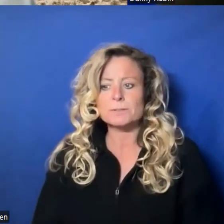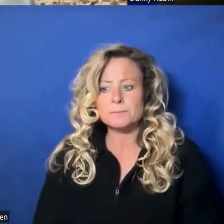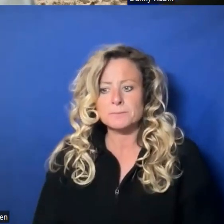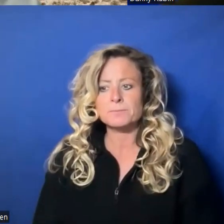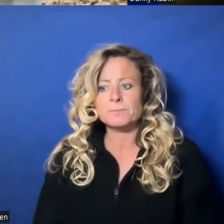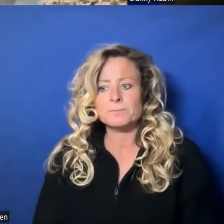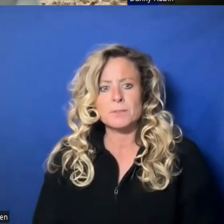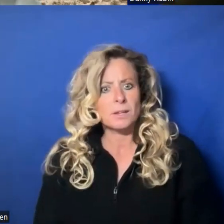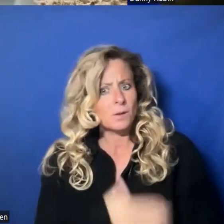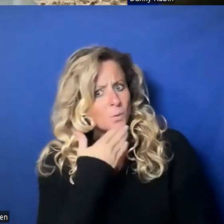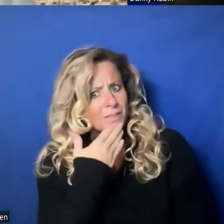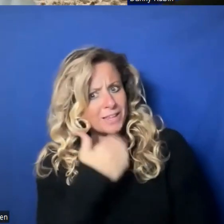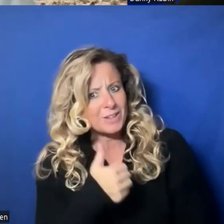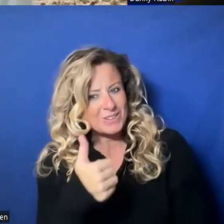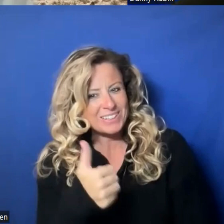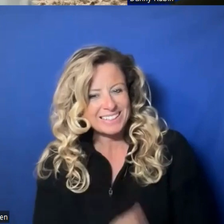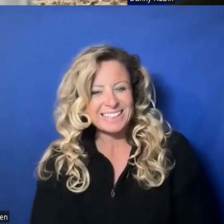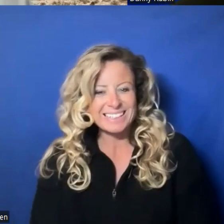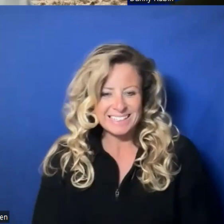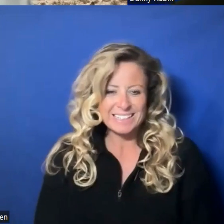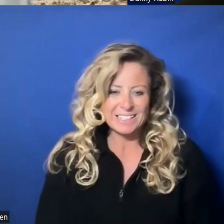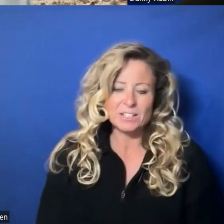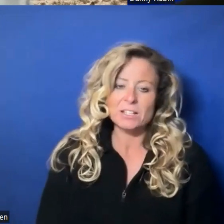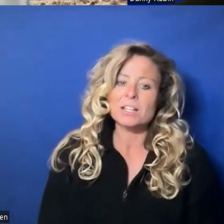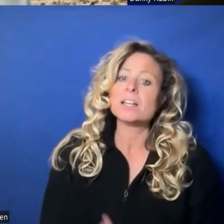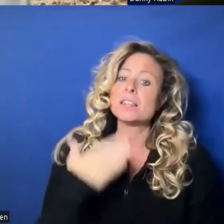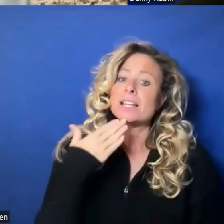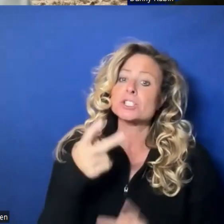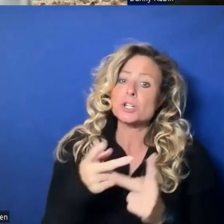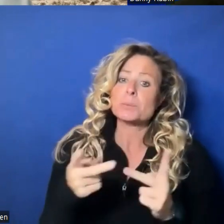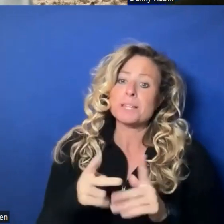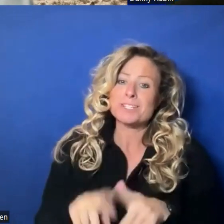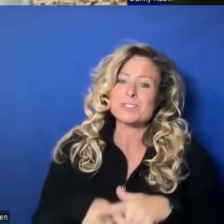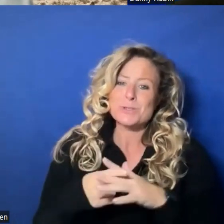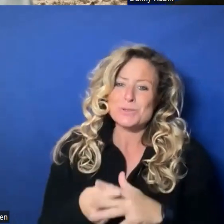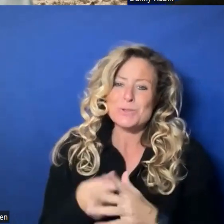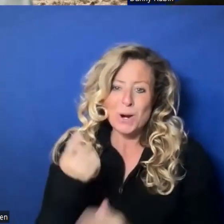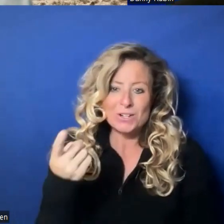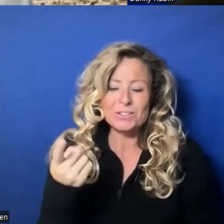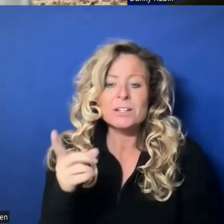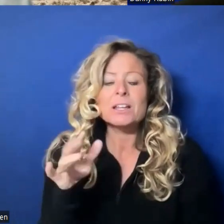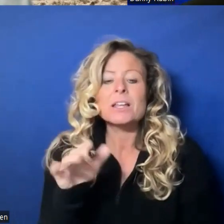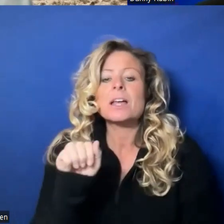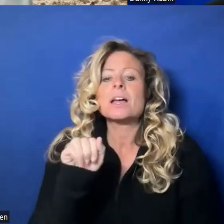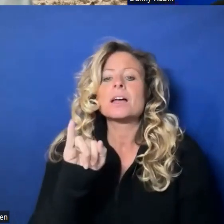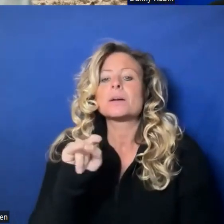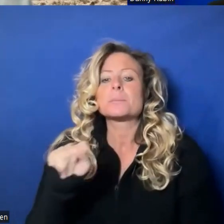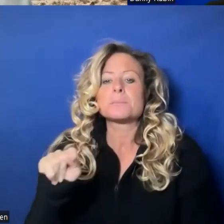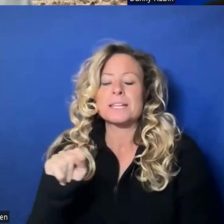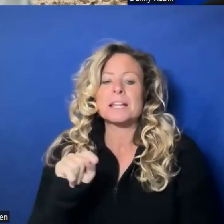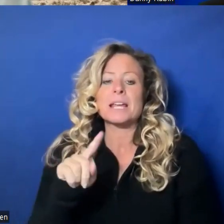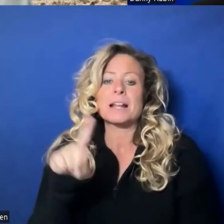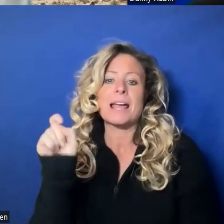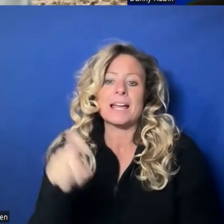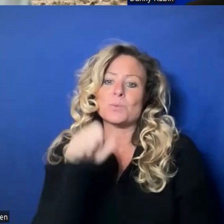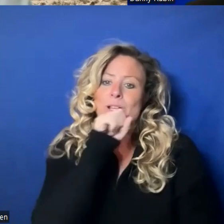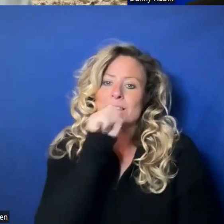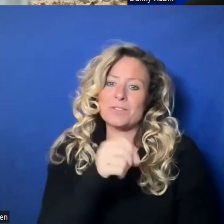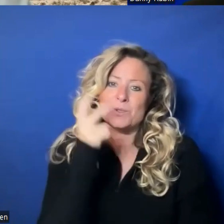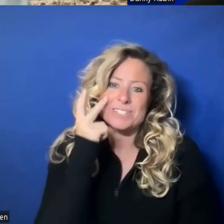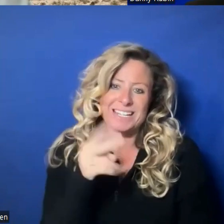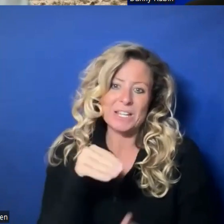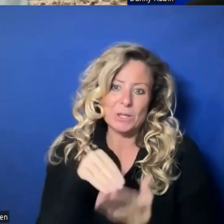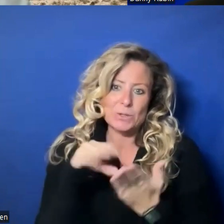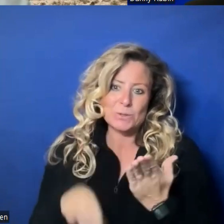Thank you. Okay. That's a good place to start. And I do, what Amit asked, and I still love to see the students'